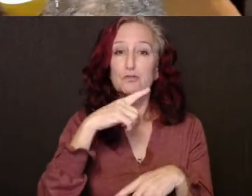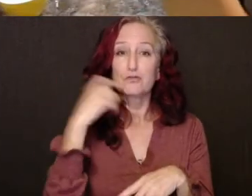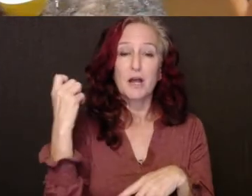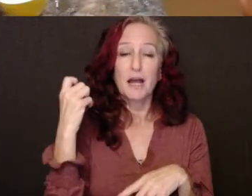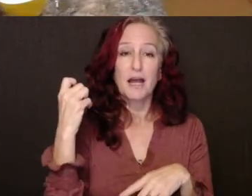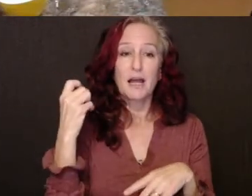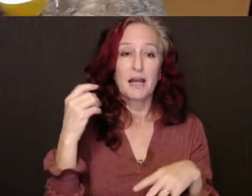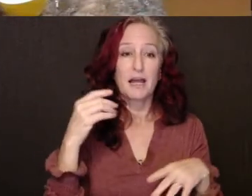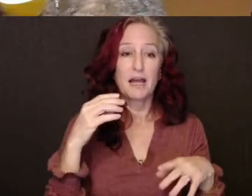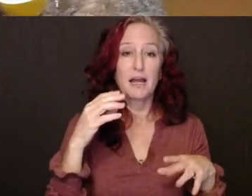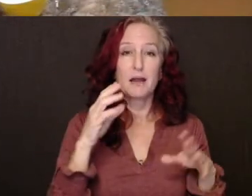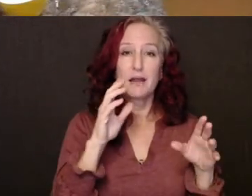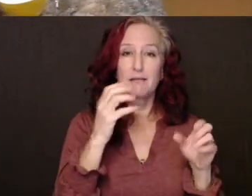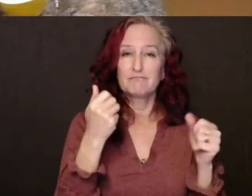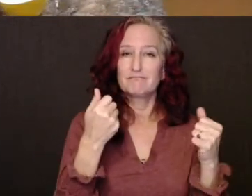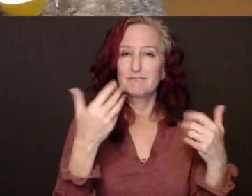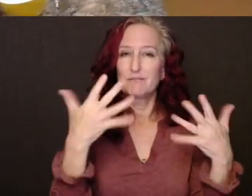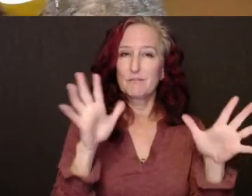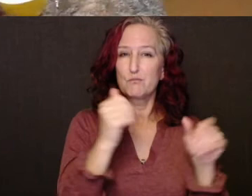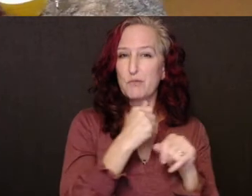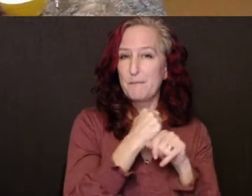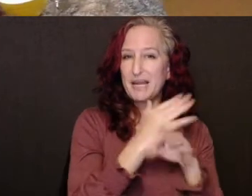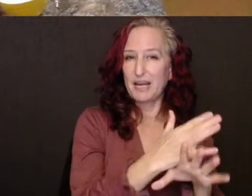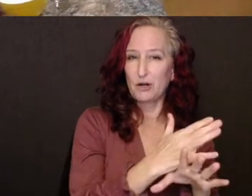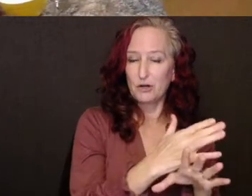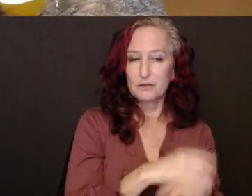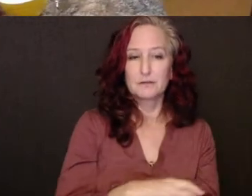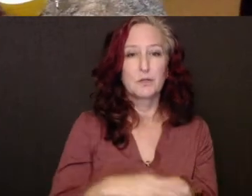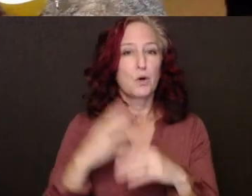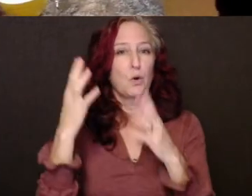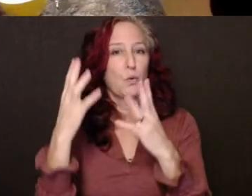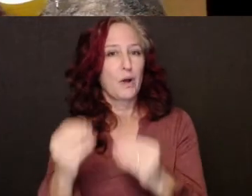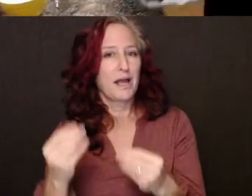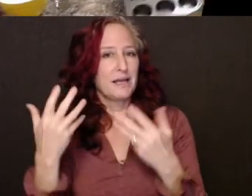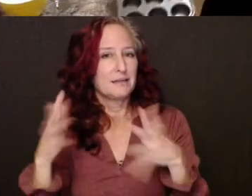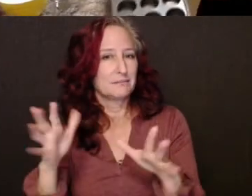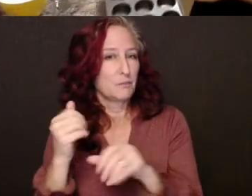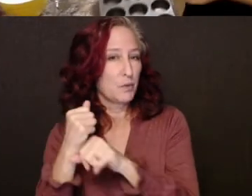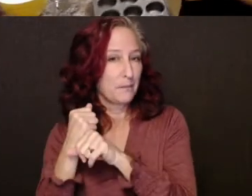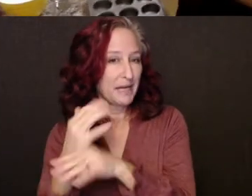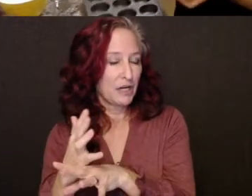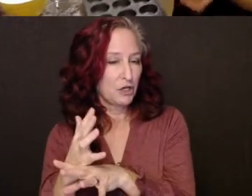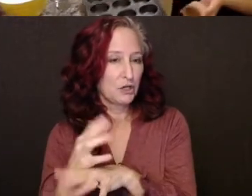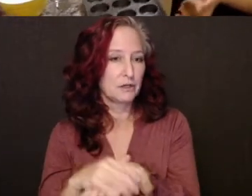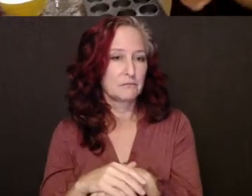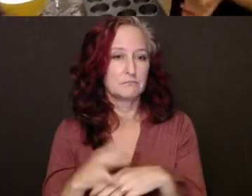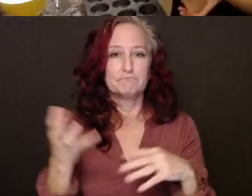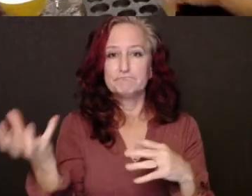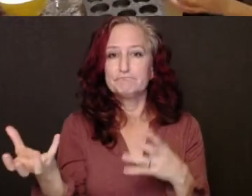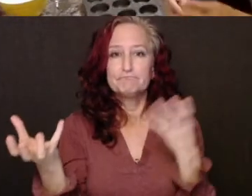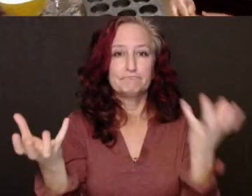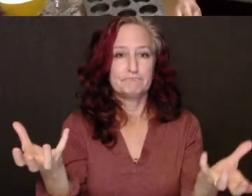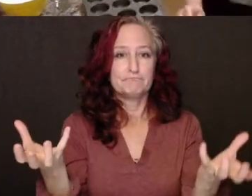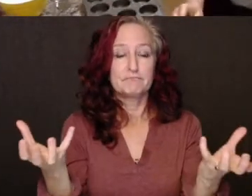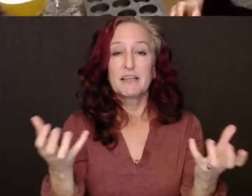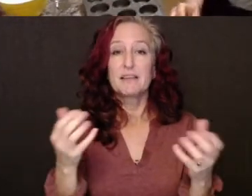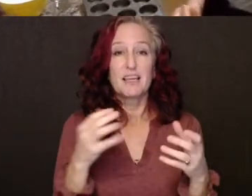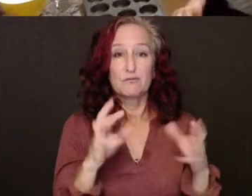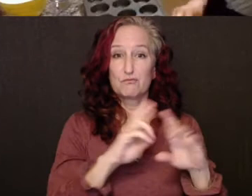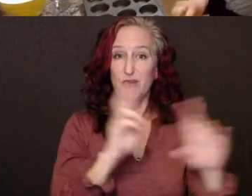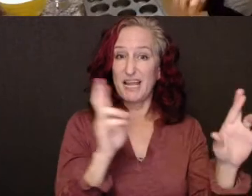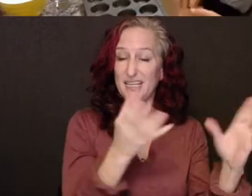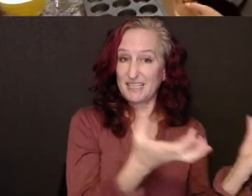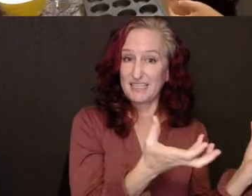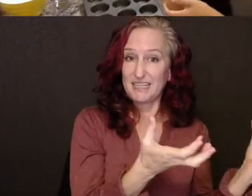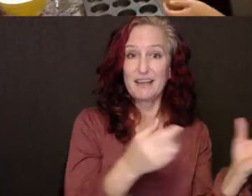Great. Thank you. Yes, of course. Yes. If you want to be efficient, time efficient, another thing you can